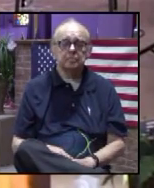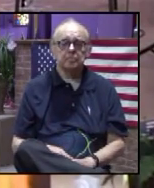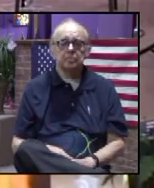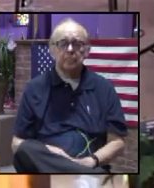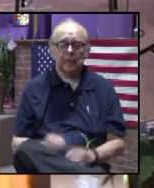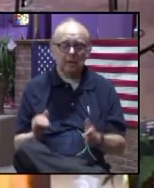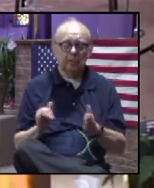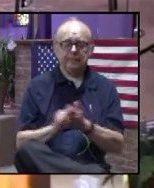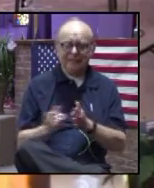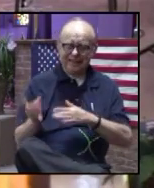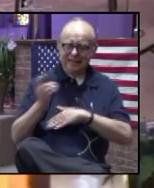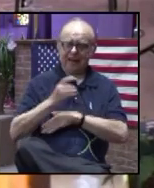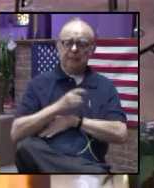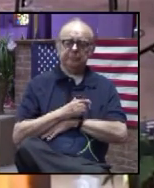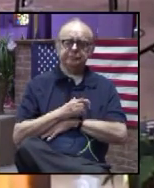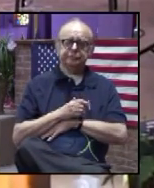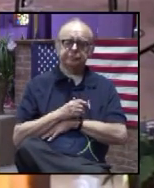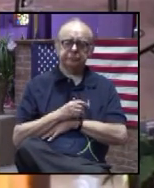That day,